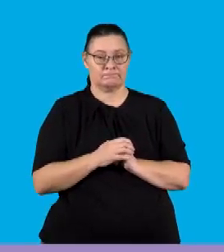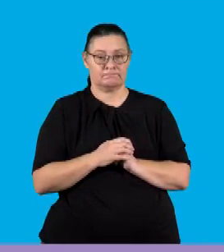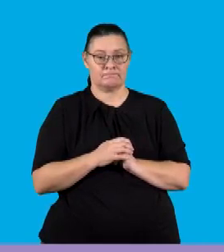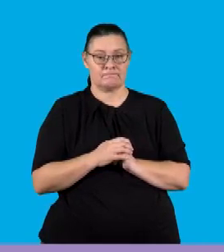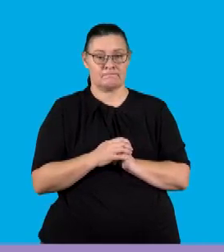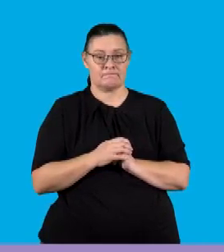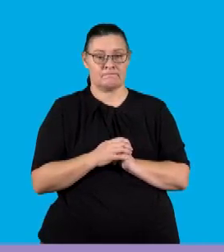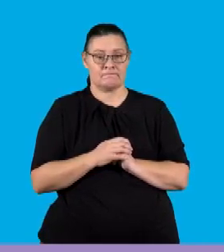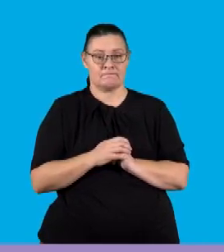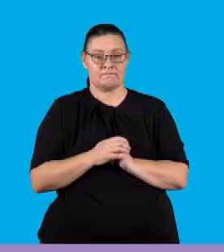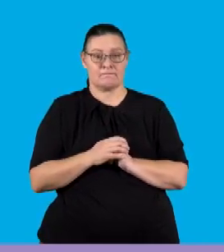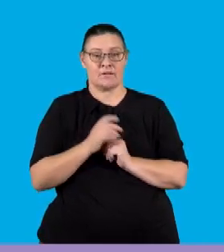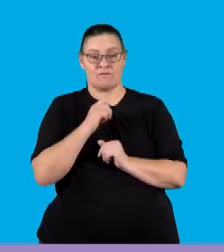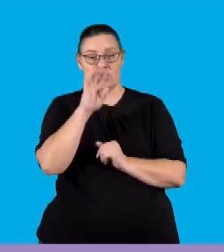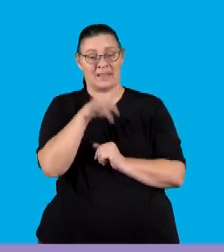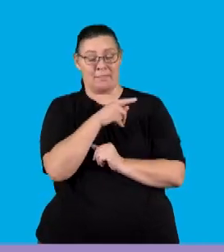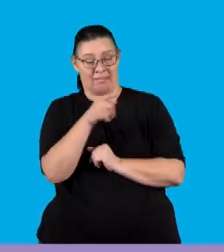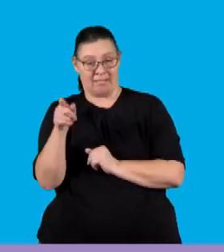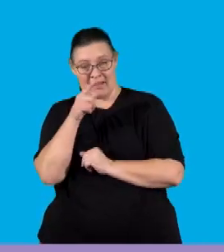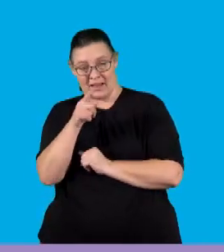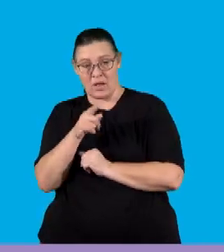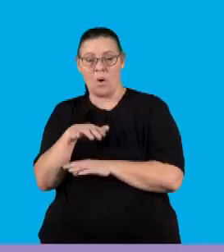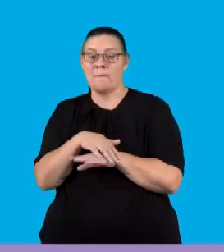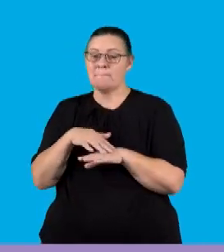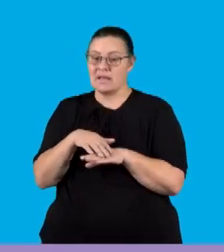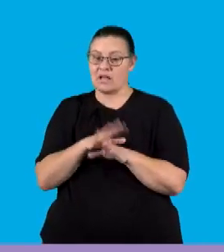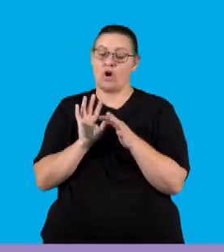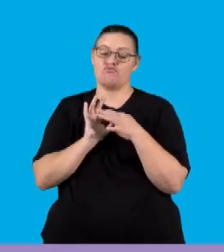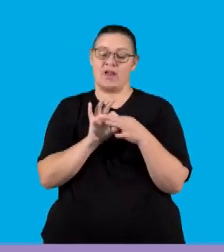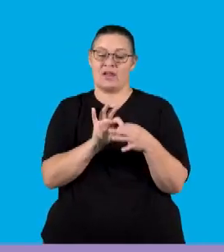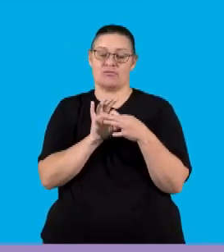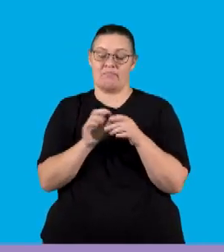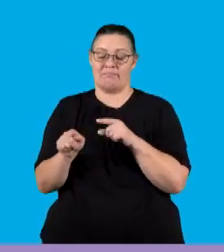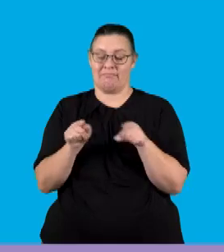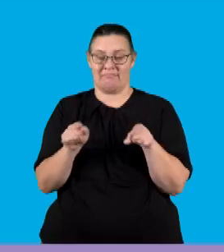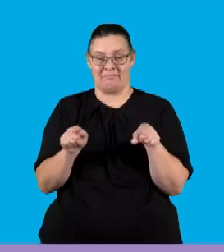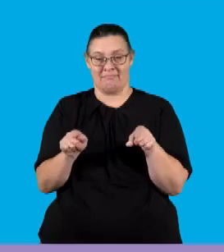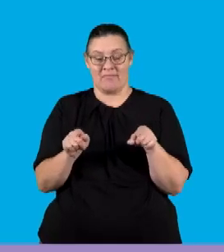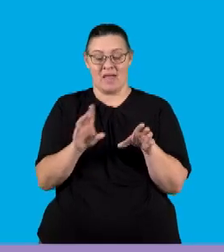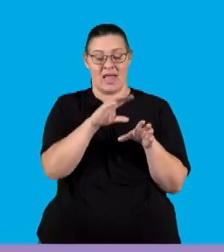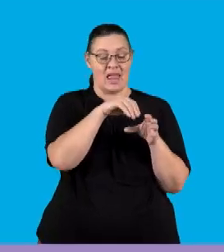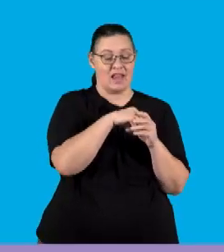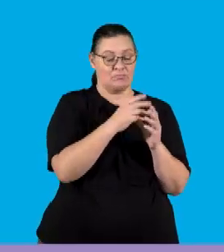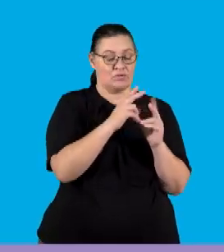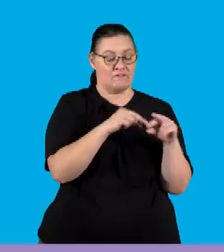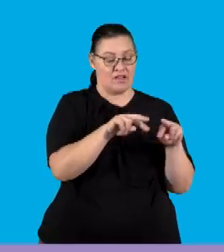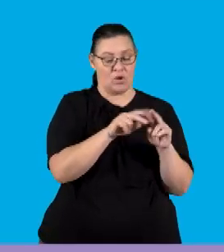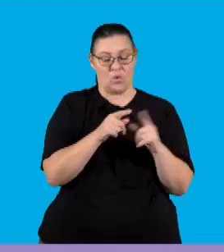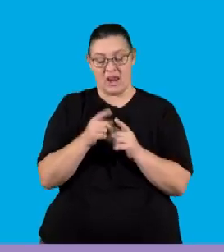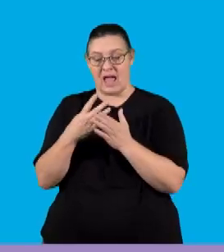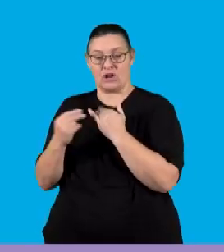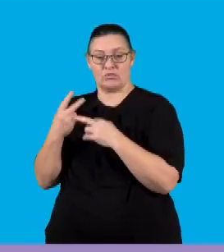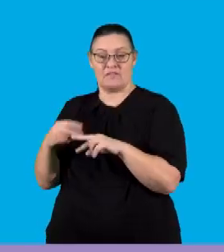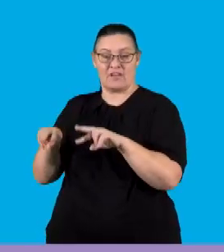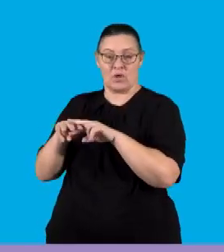our table there, or basically the relationship between the input values and the